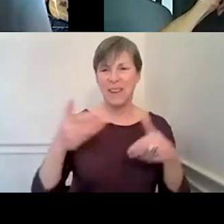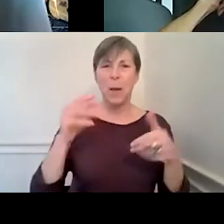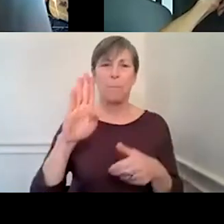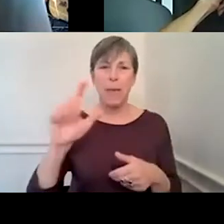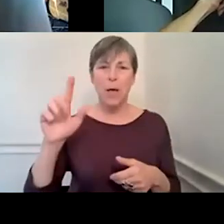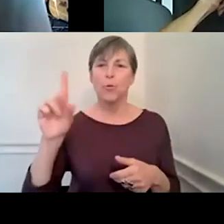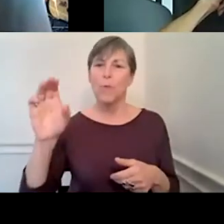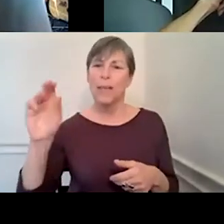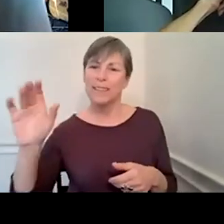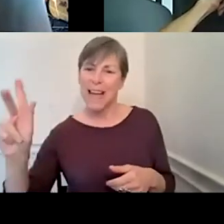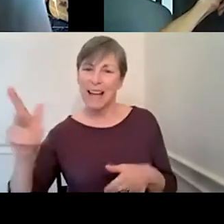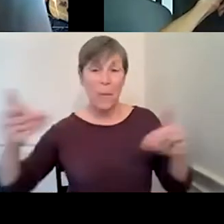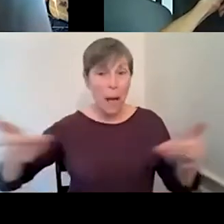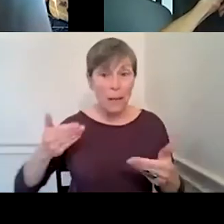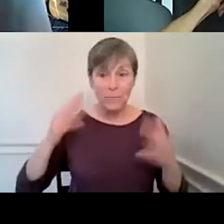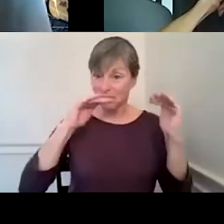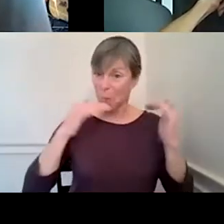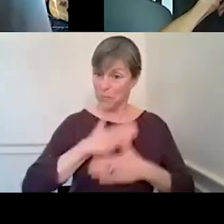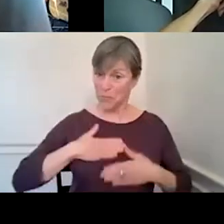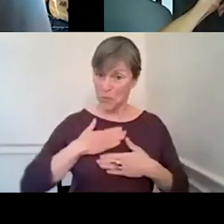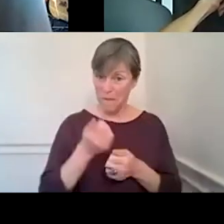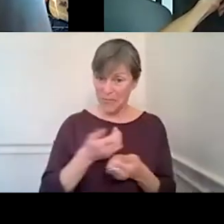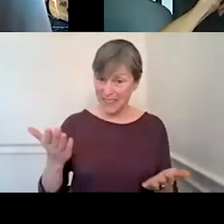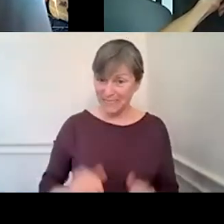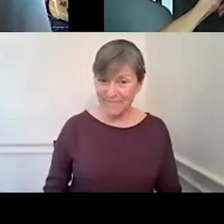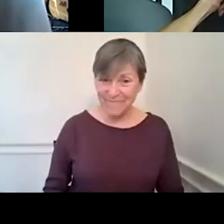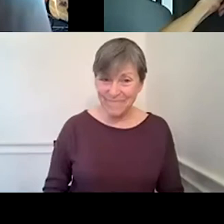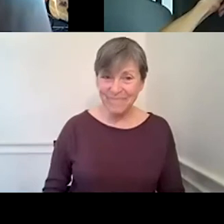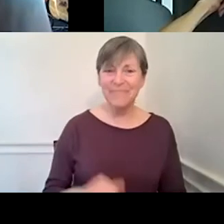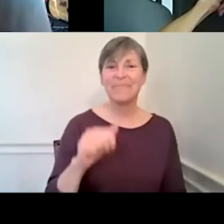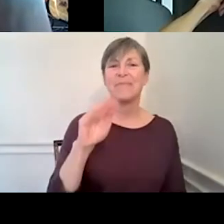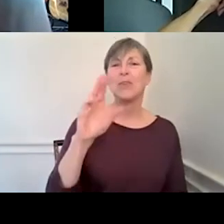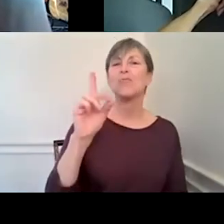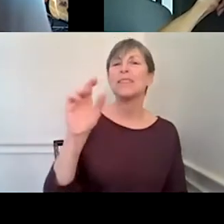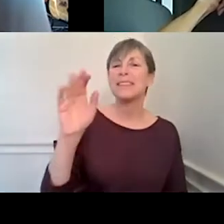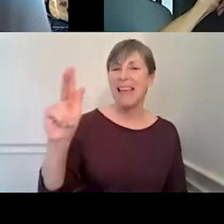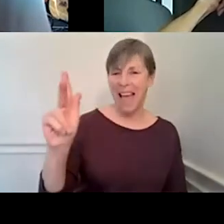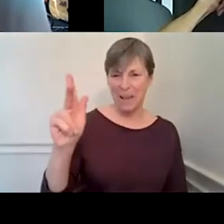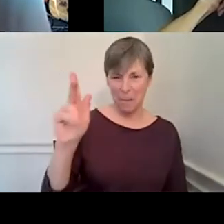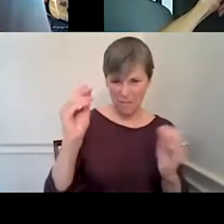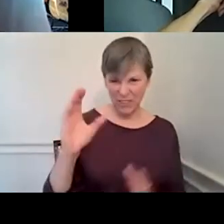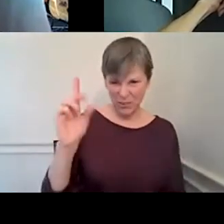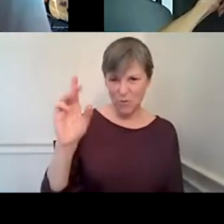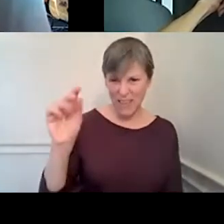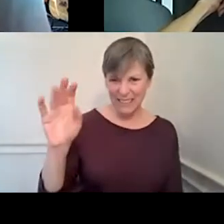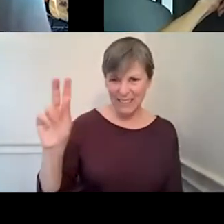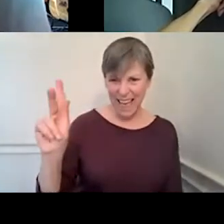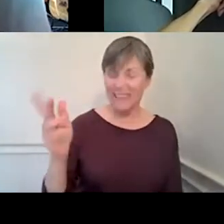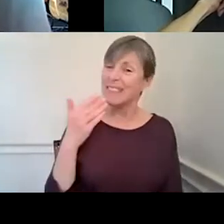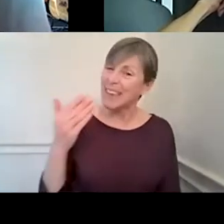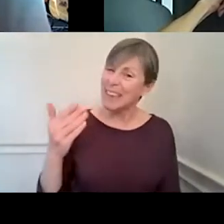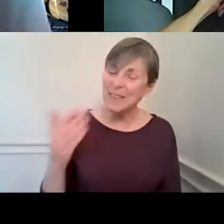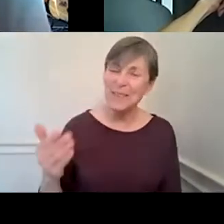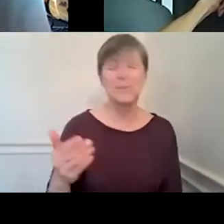hope you enjoy the session. Thank you, Ken. Great to see everybody. As Ken mentioned, I am currently interim chair of the Department